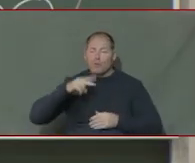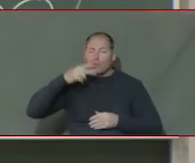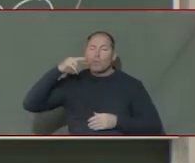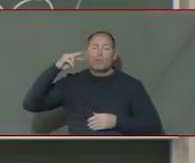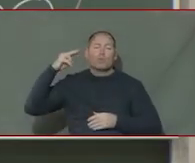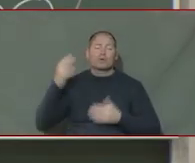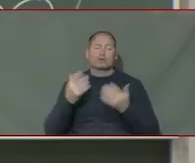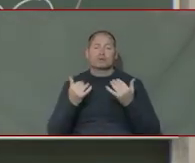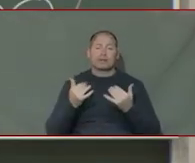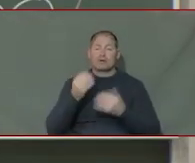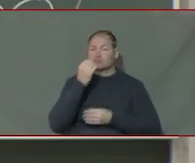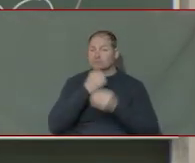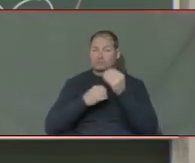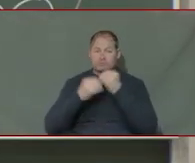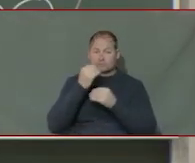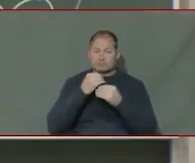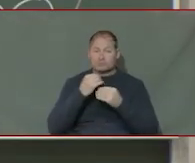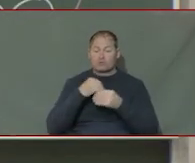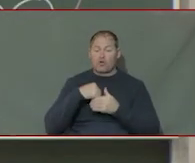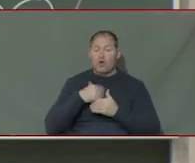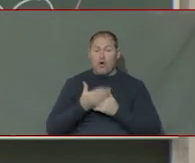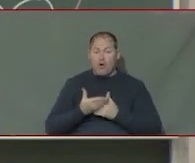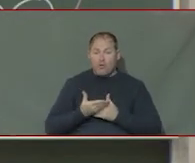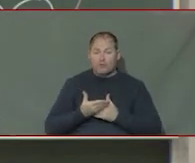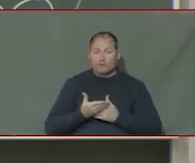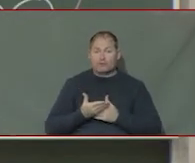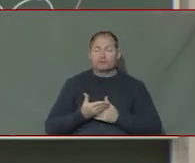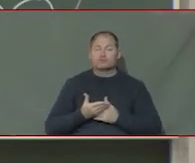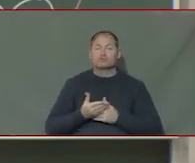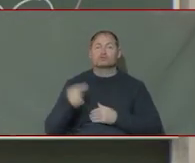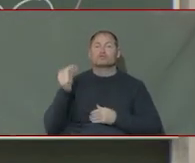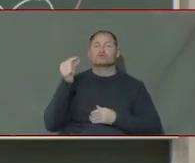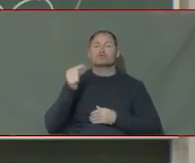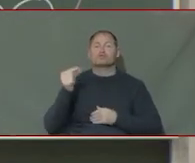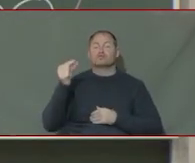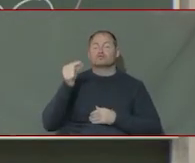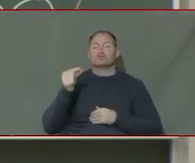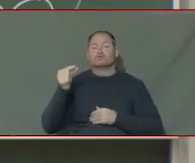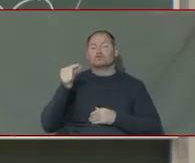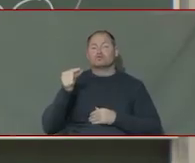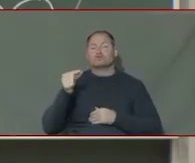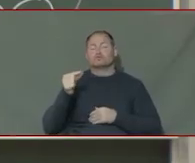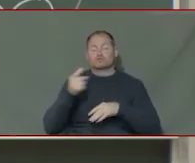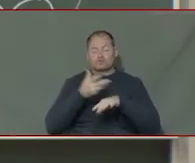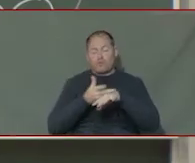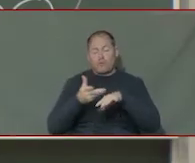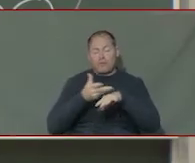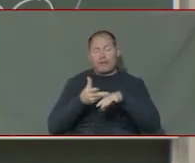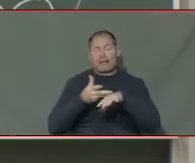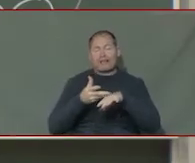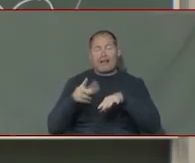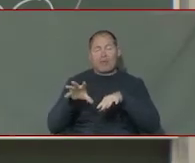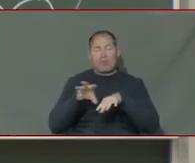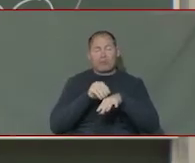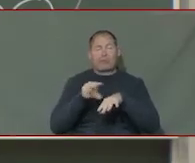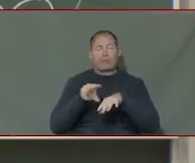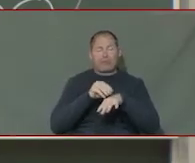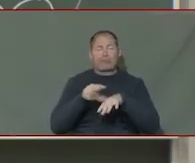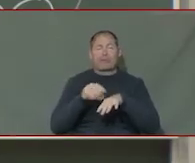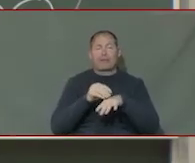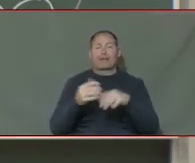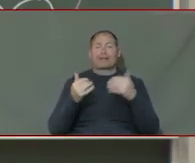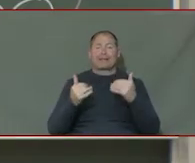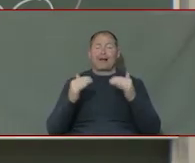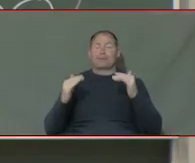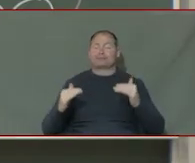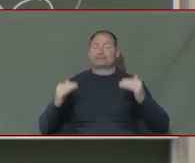digest it. Soon after digestion, the glucose, which is the final product of digestion, is absorbed, and now it becomes too